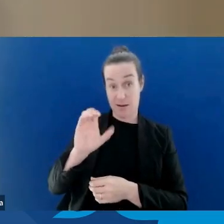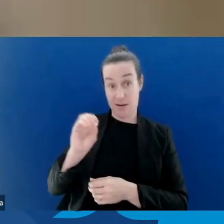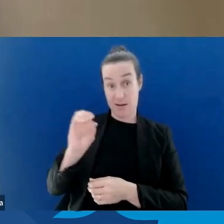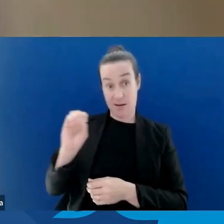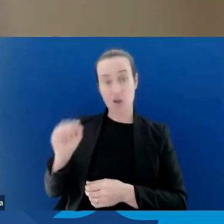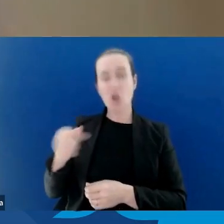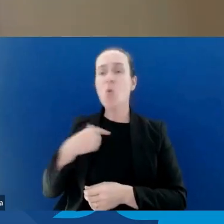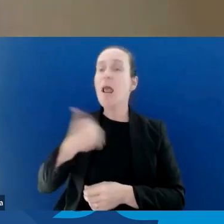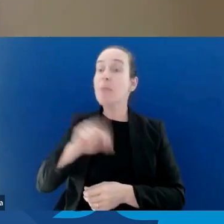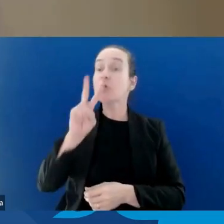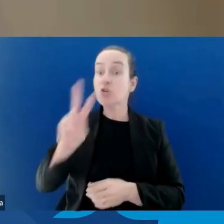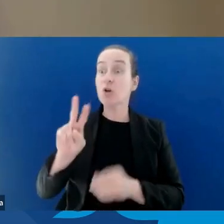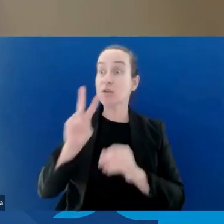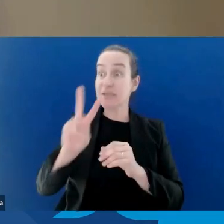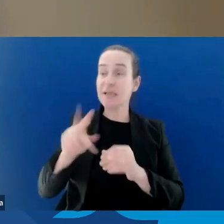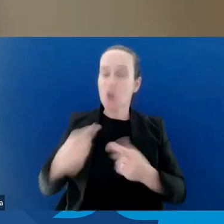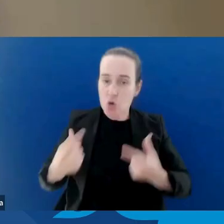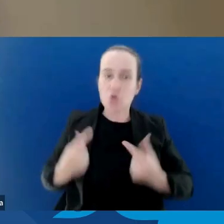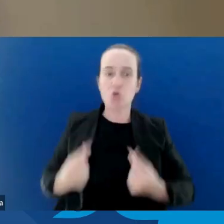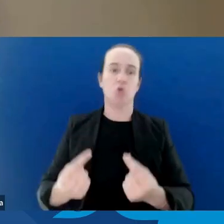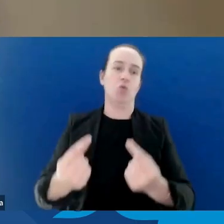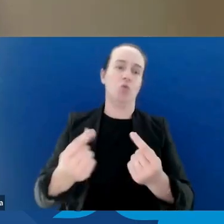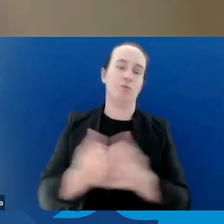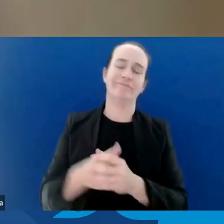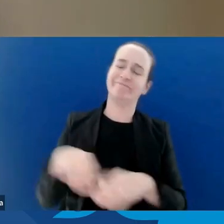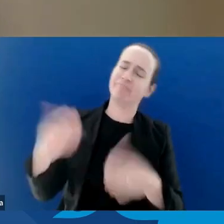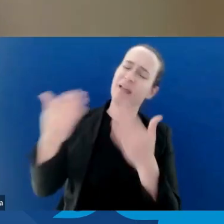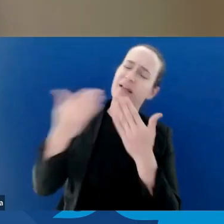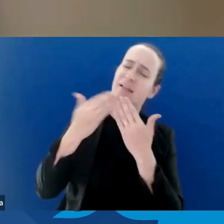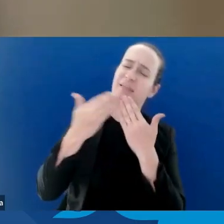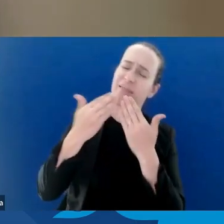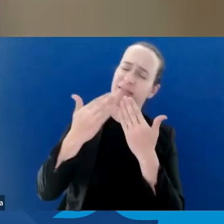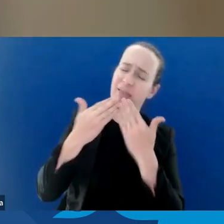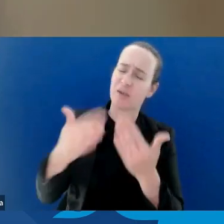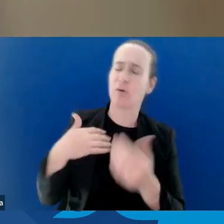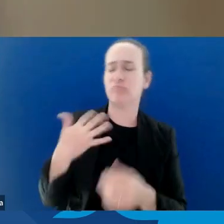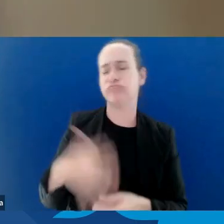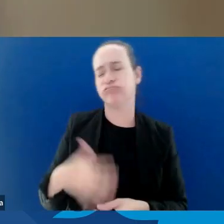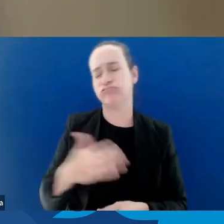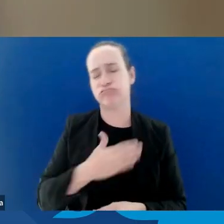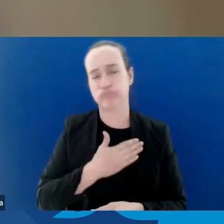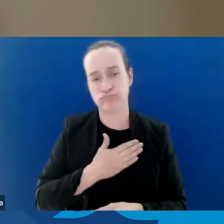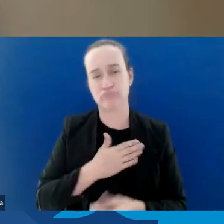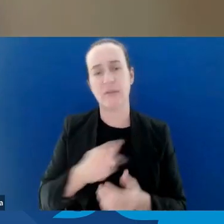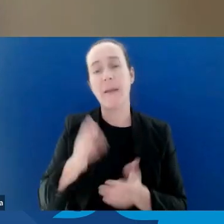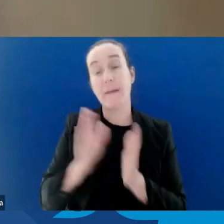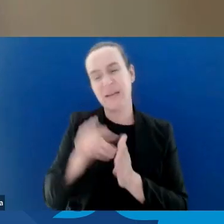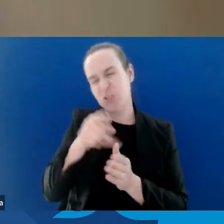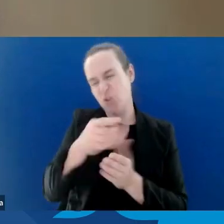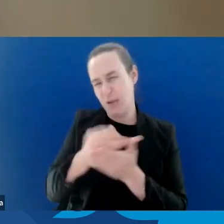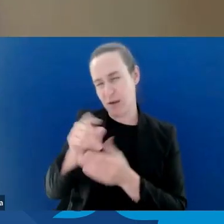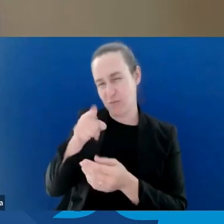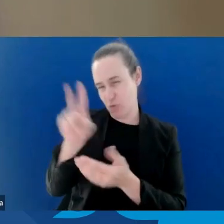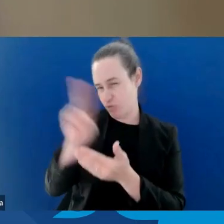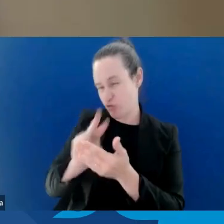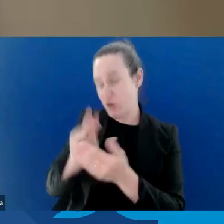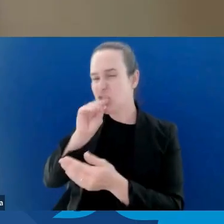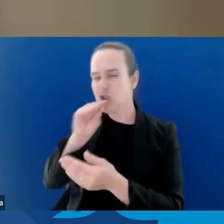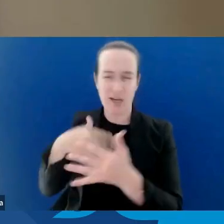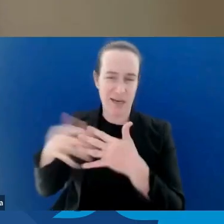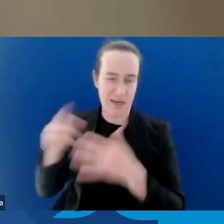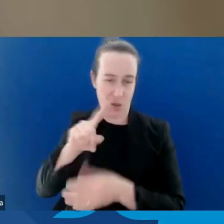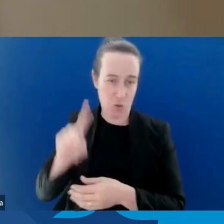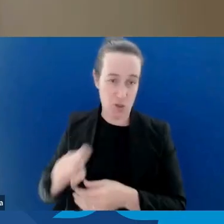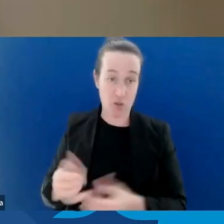some actions now. But thank you so much, Dr. Bhoora. We appreciate you. Please look into the chat for any questions. We're moving